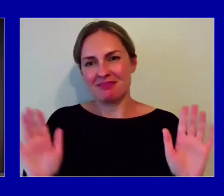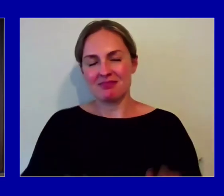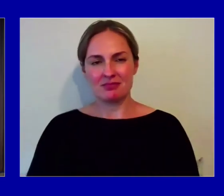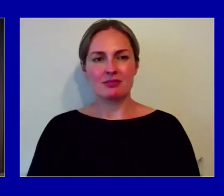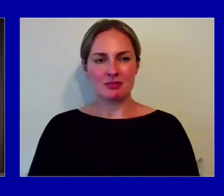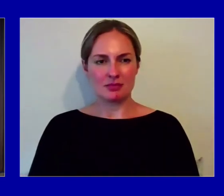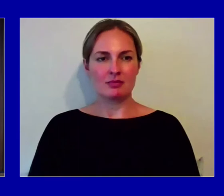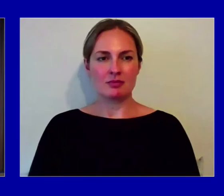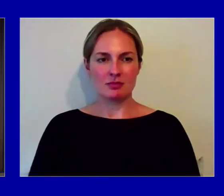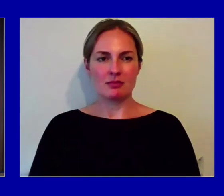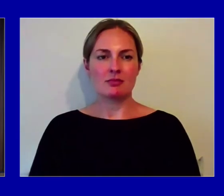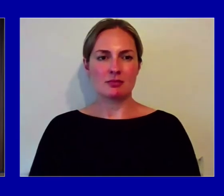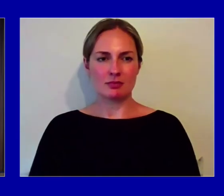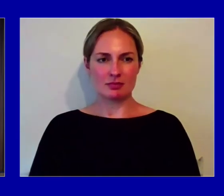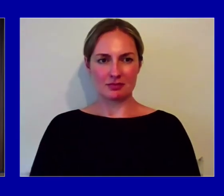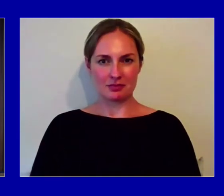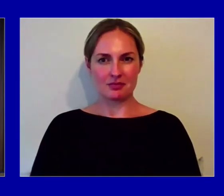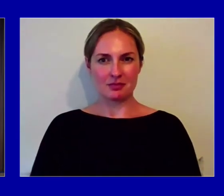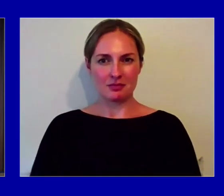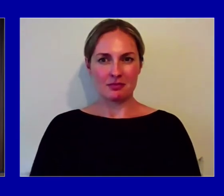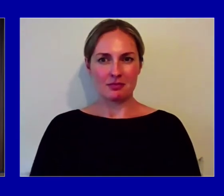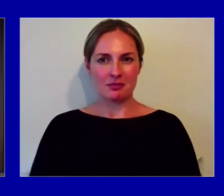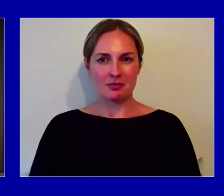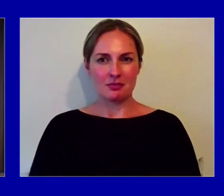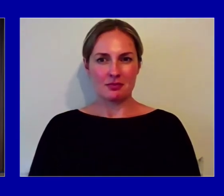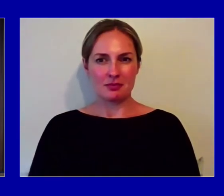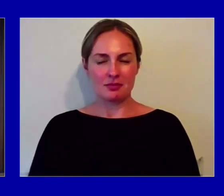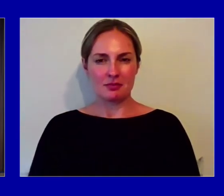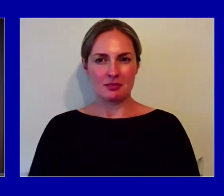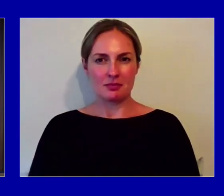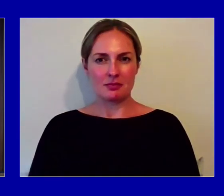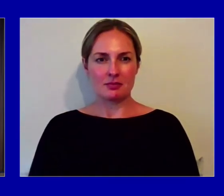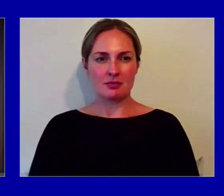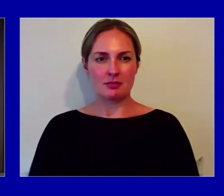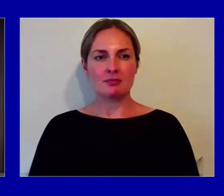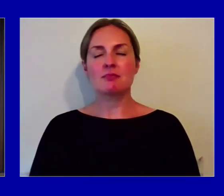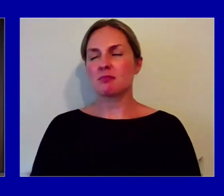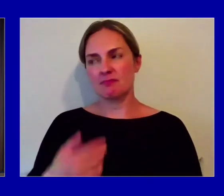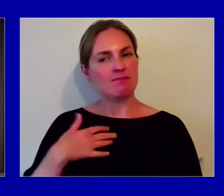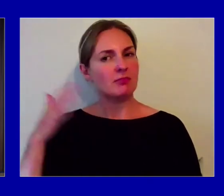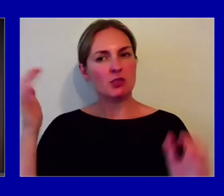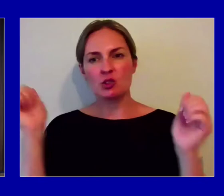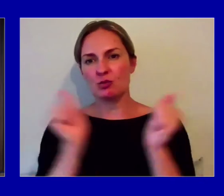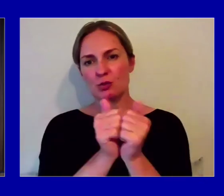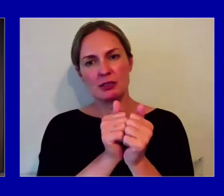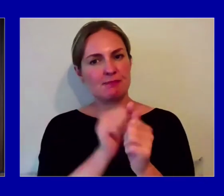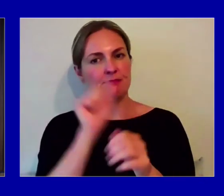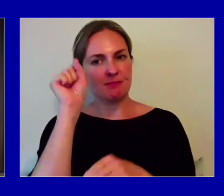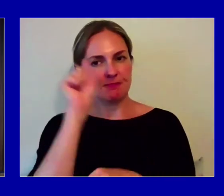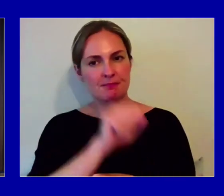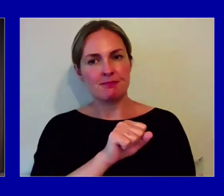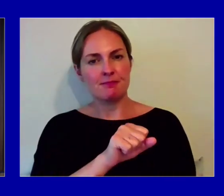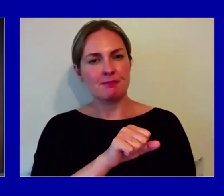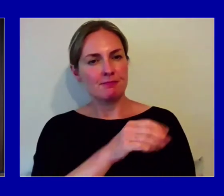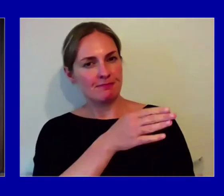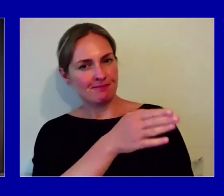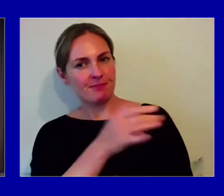Yes. Um, I, you know, Uncle Bruce, all of those stories that you were telling